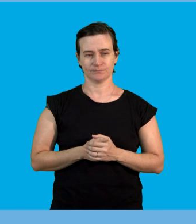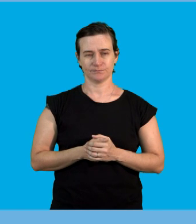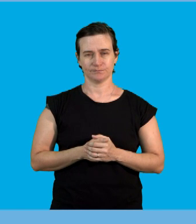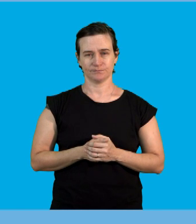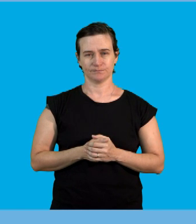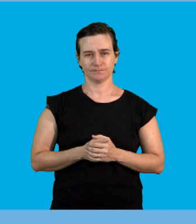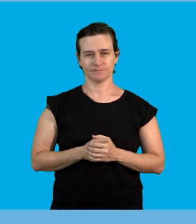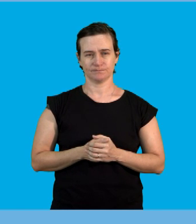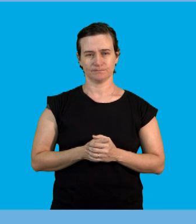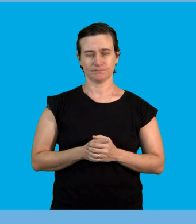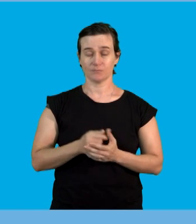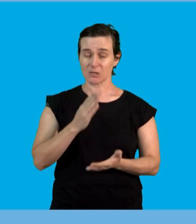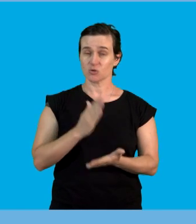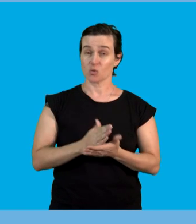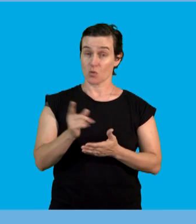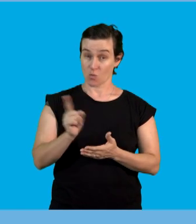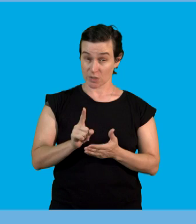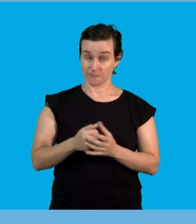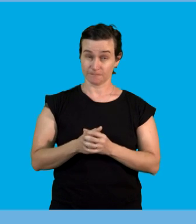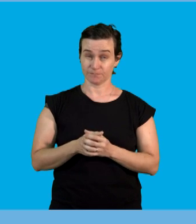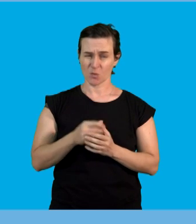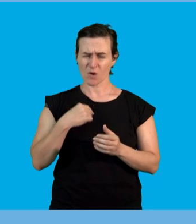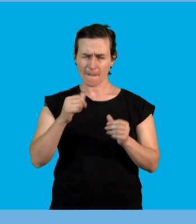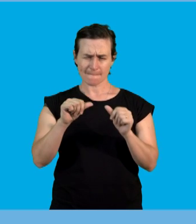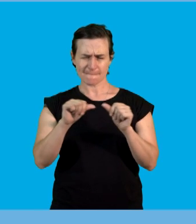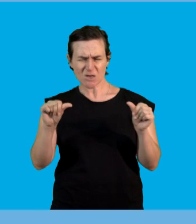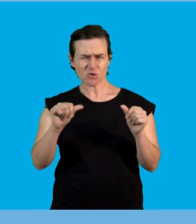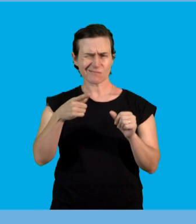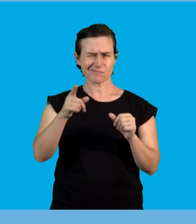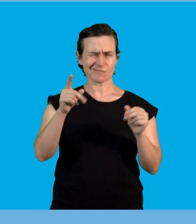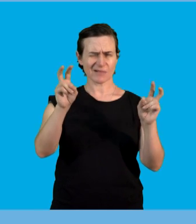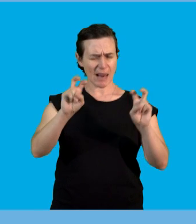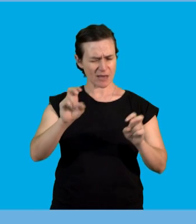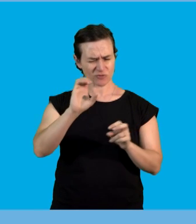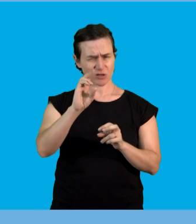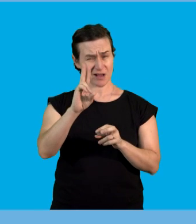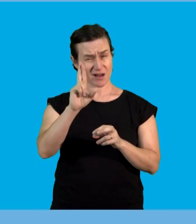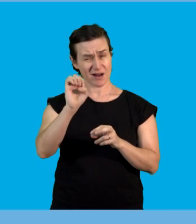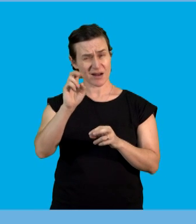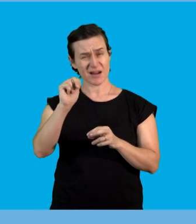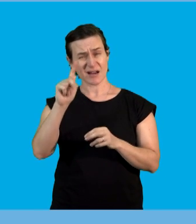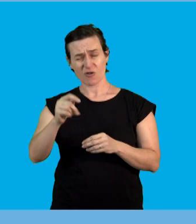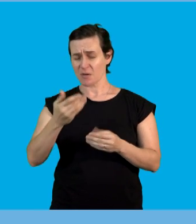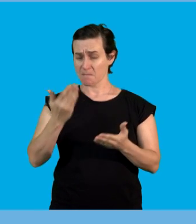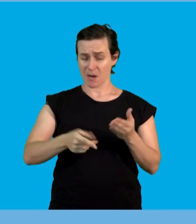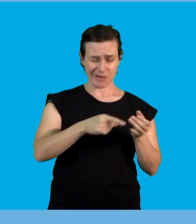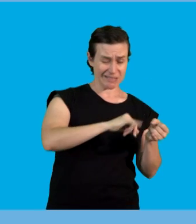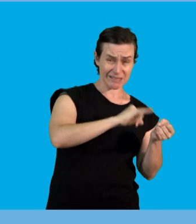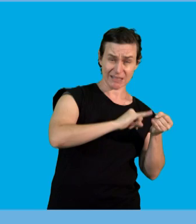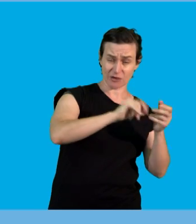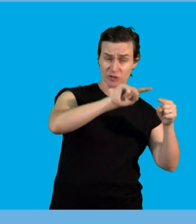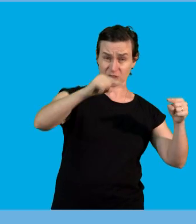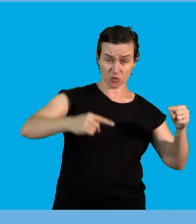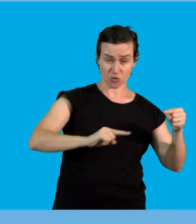It has a low resistance. So we always need to make sure that whenever we're trying to measure the current in any circuit diagram, be it's a